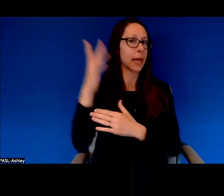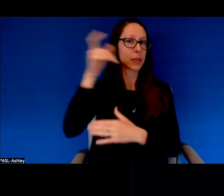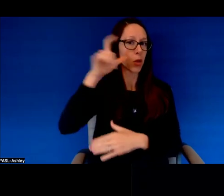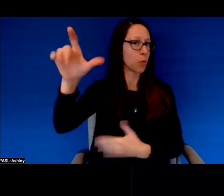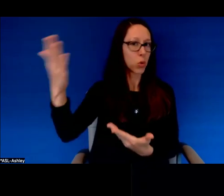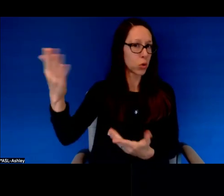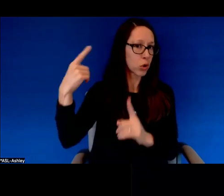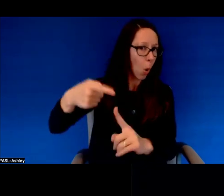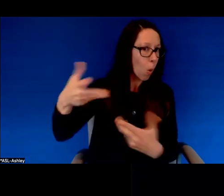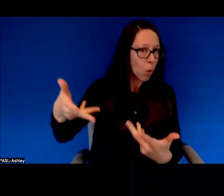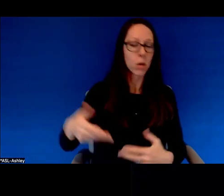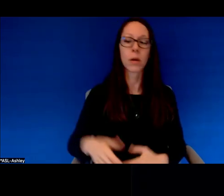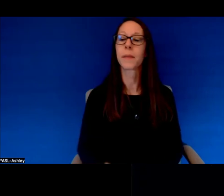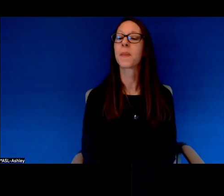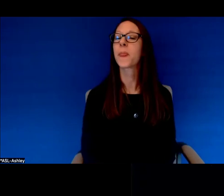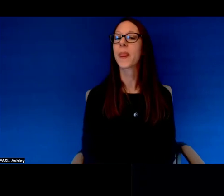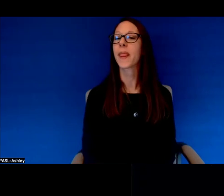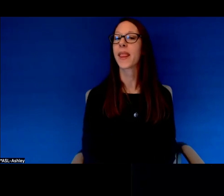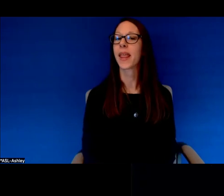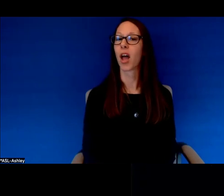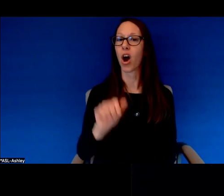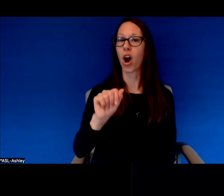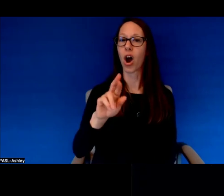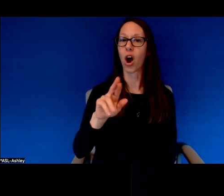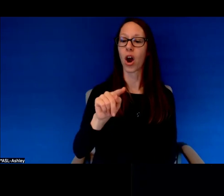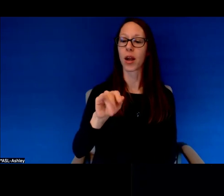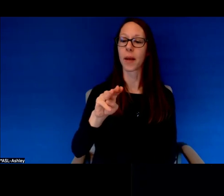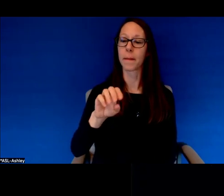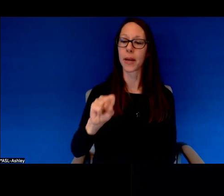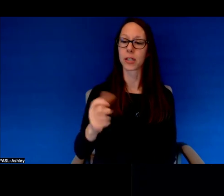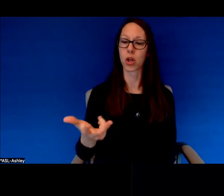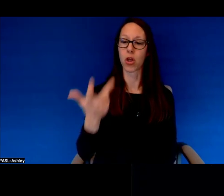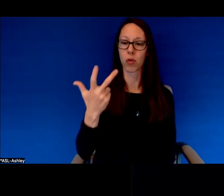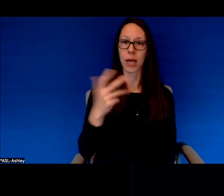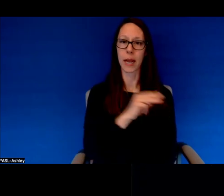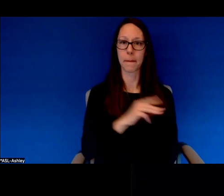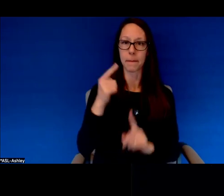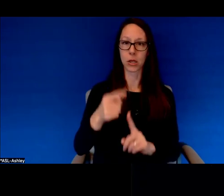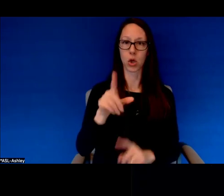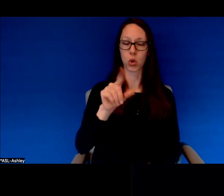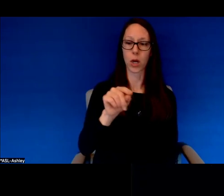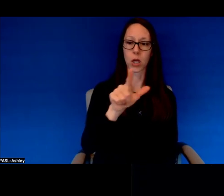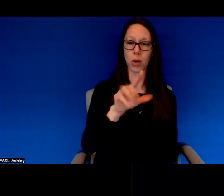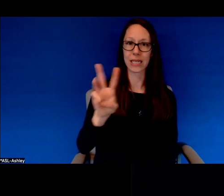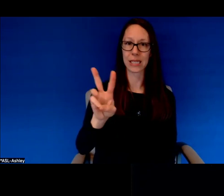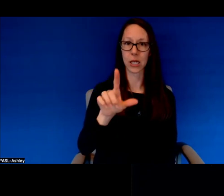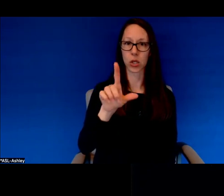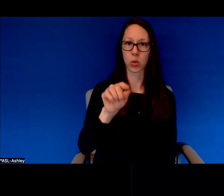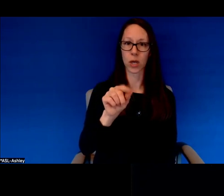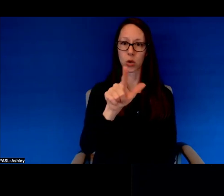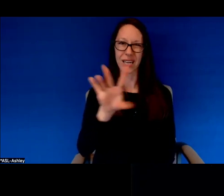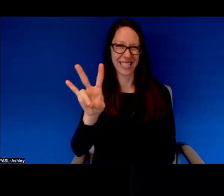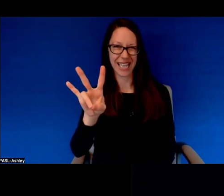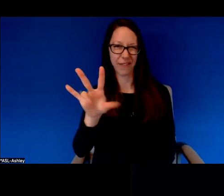So I believe that the Artemis 3 missions are scheduled for 2026, 2027. Things are